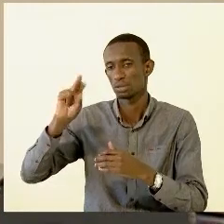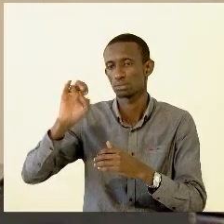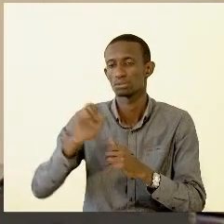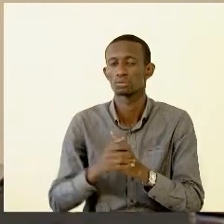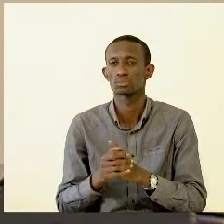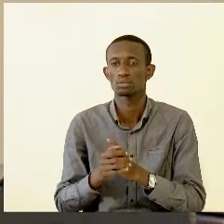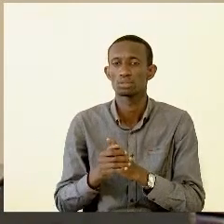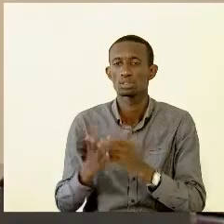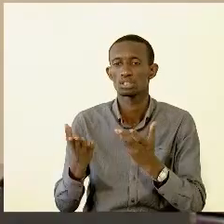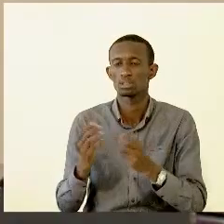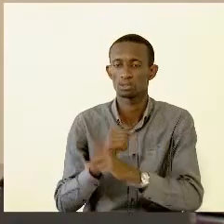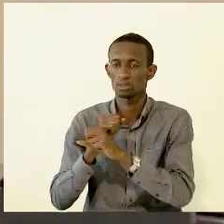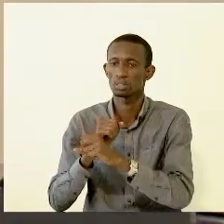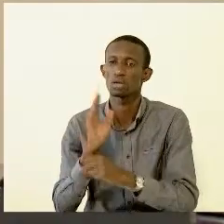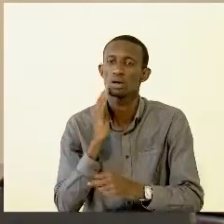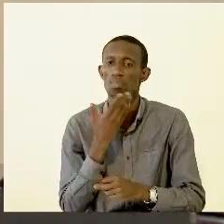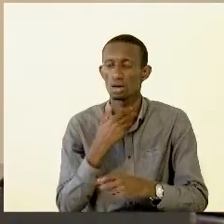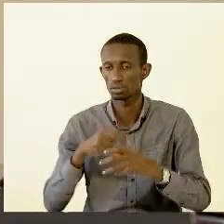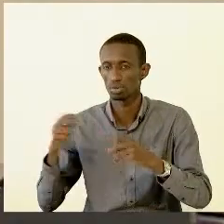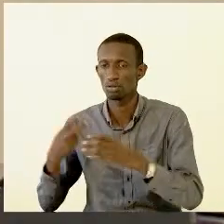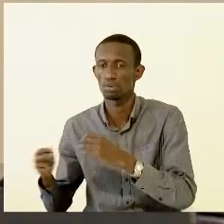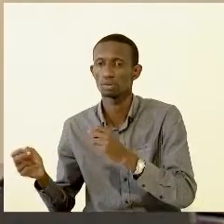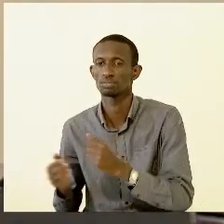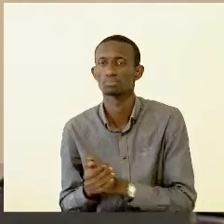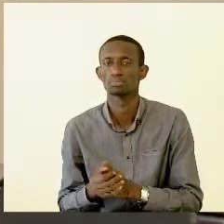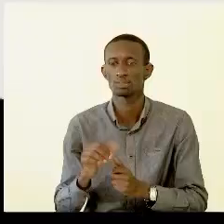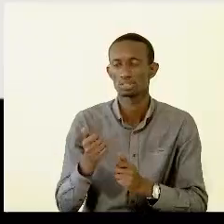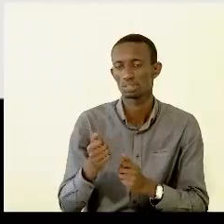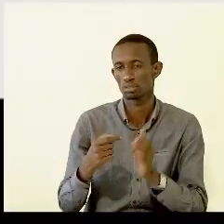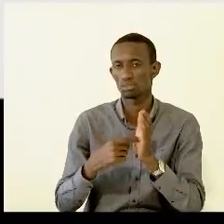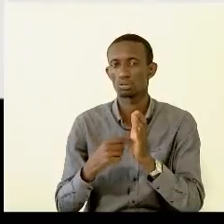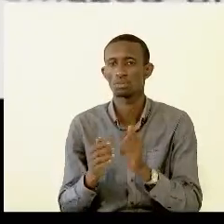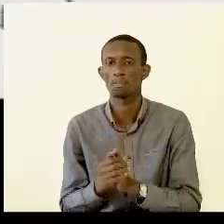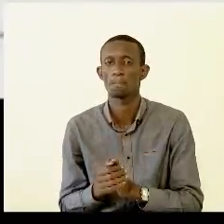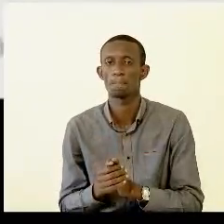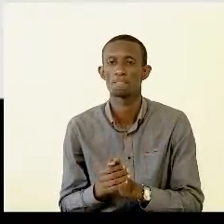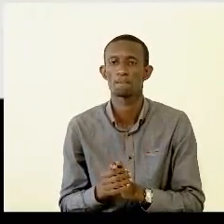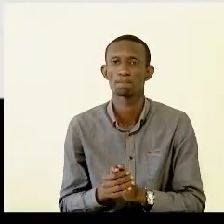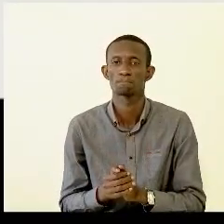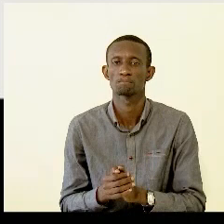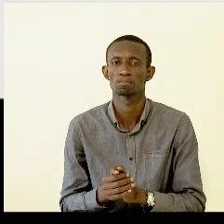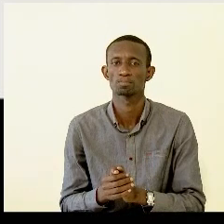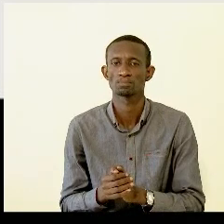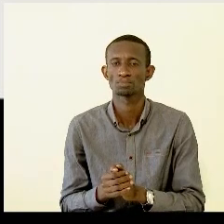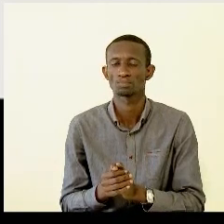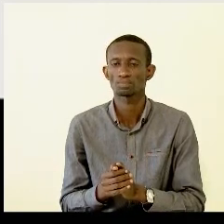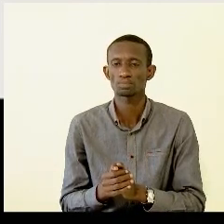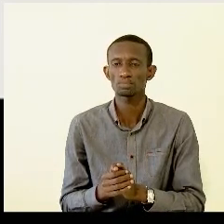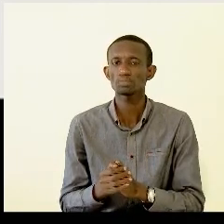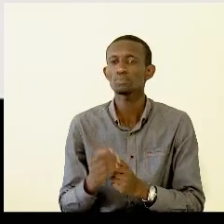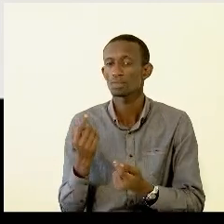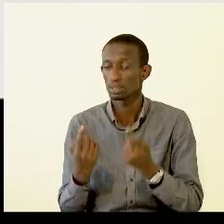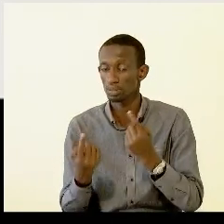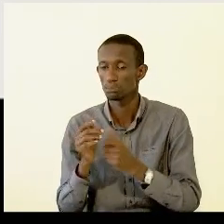excessive loss of water. Another example is opuntia. Then some leaves